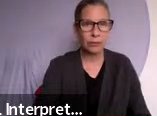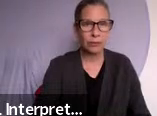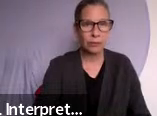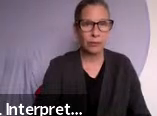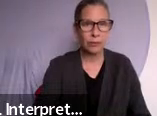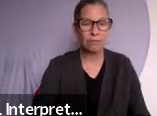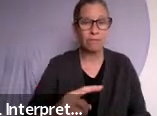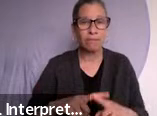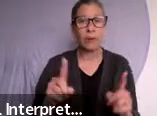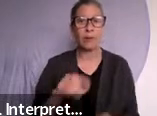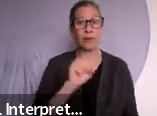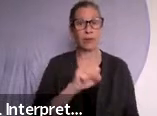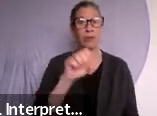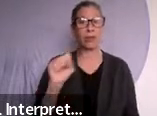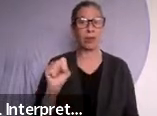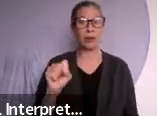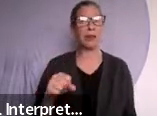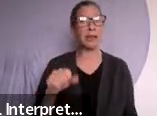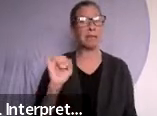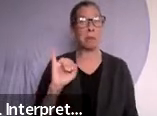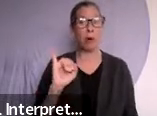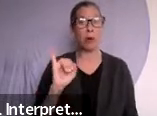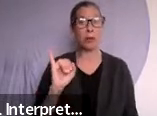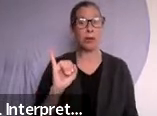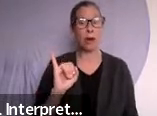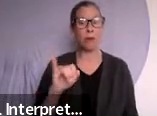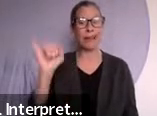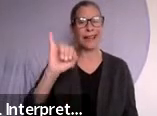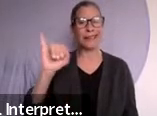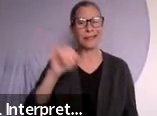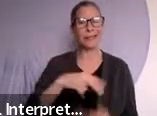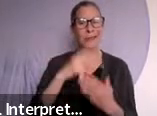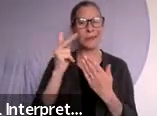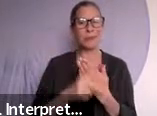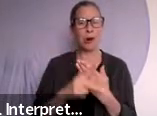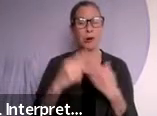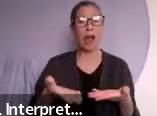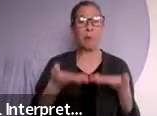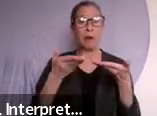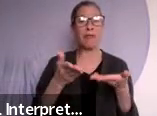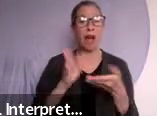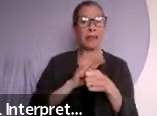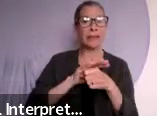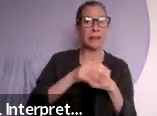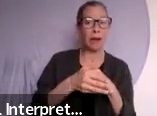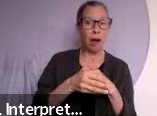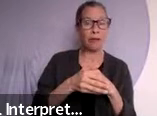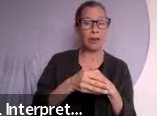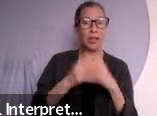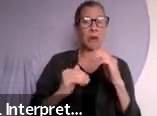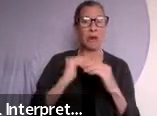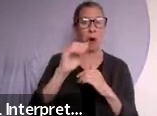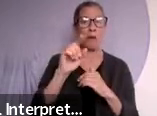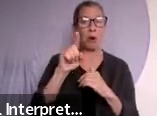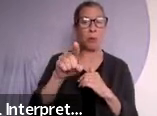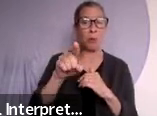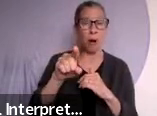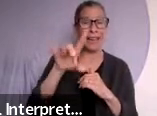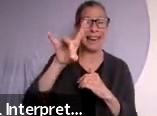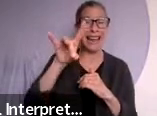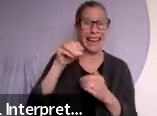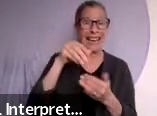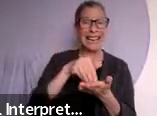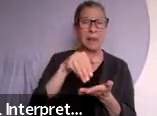However, Social Security is also an insurance program and provides coverage for over 180